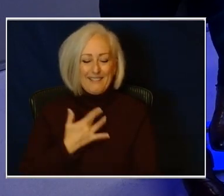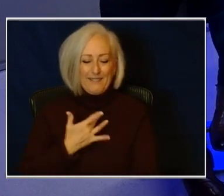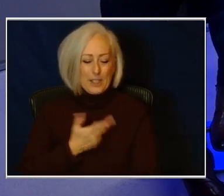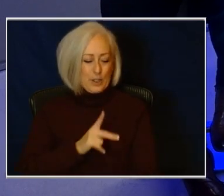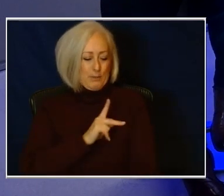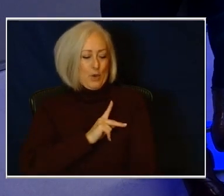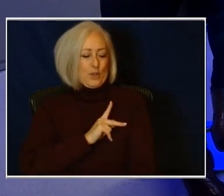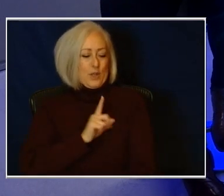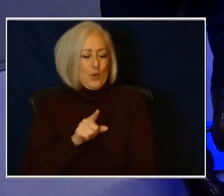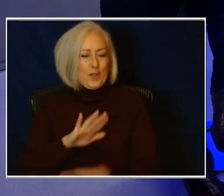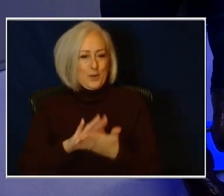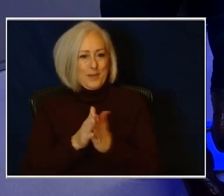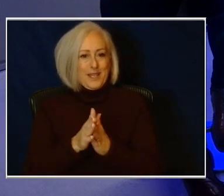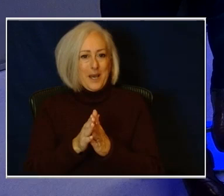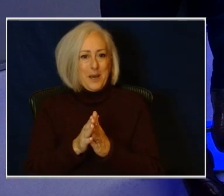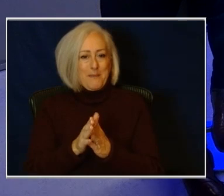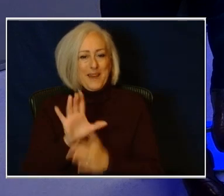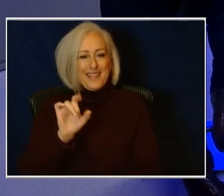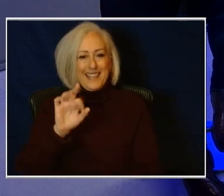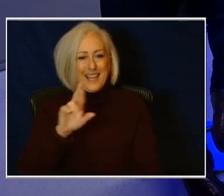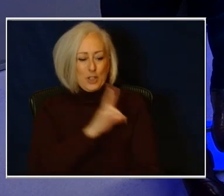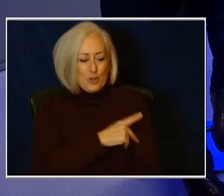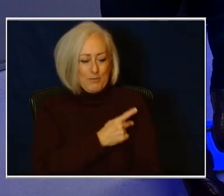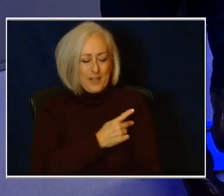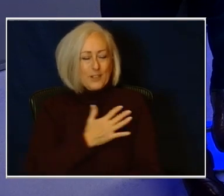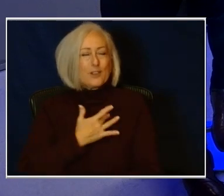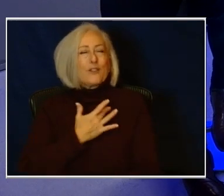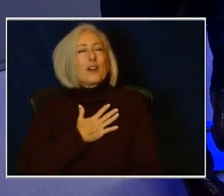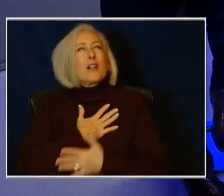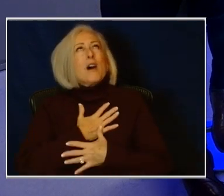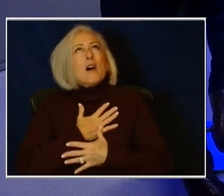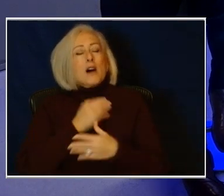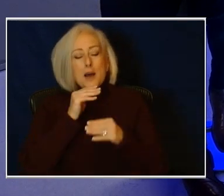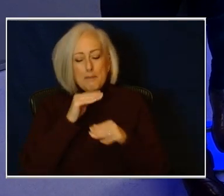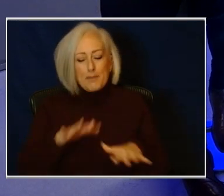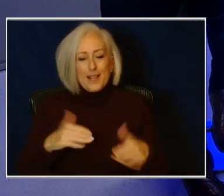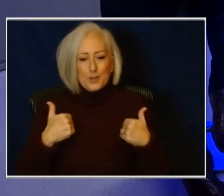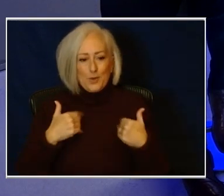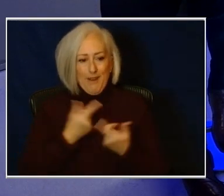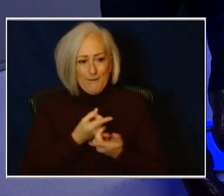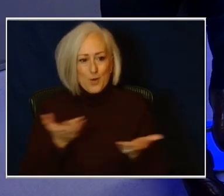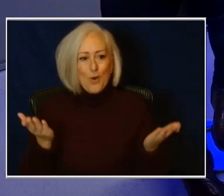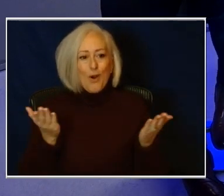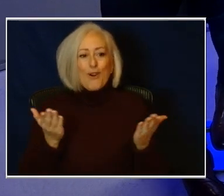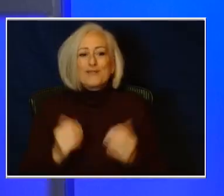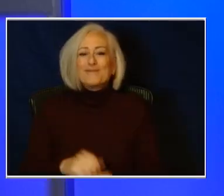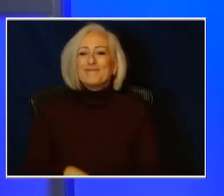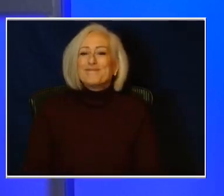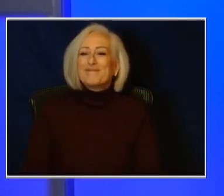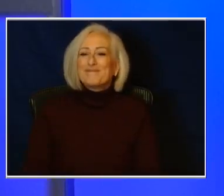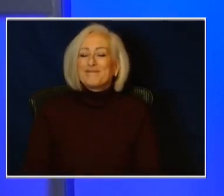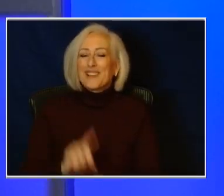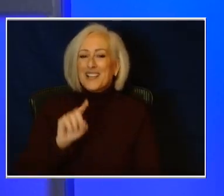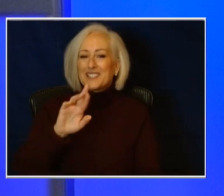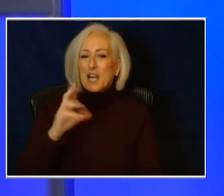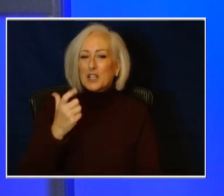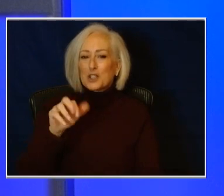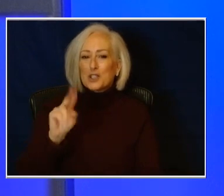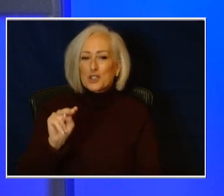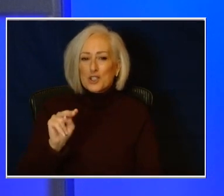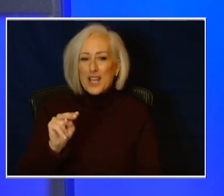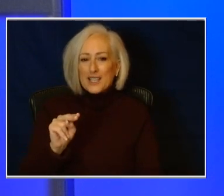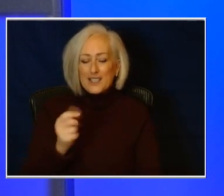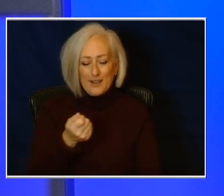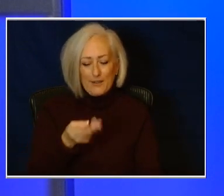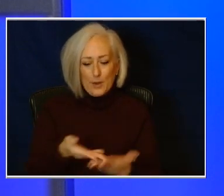realize just how blessed you are to have these great folks here. Dr. Chen. Well, I want to, a couple of things. One, I